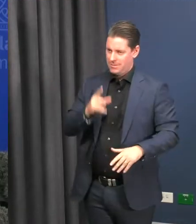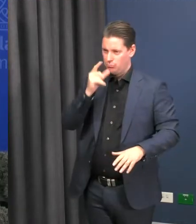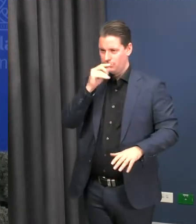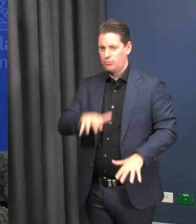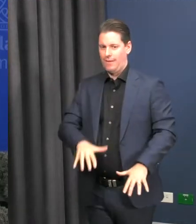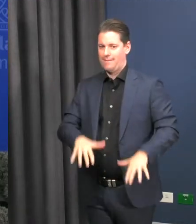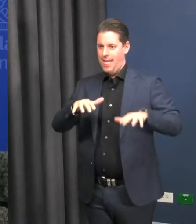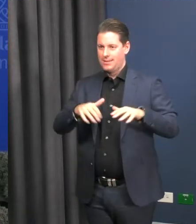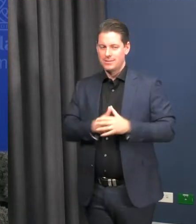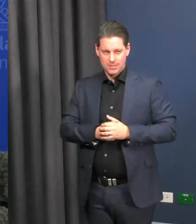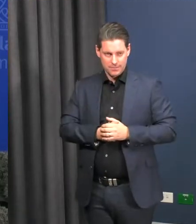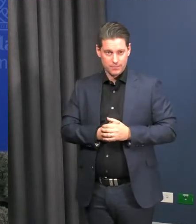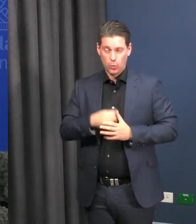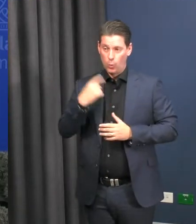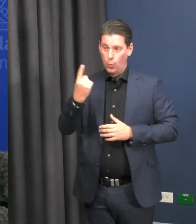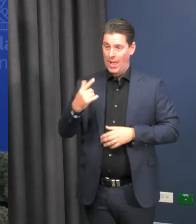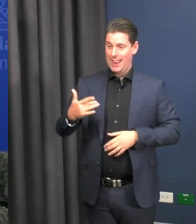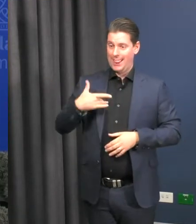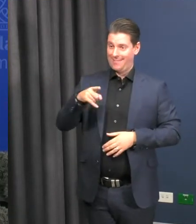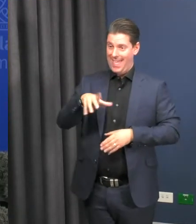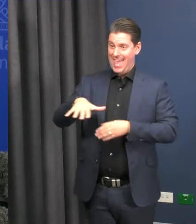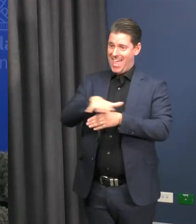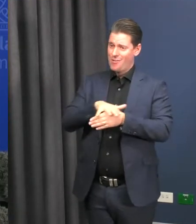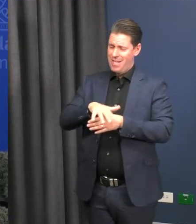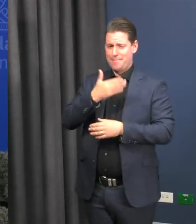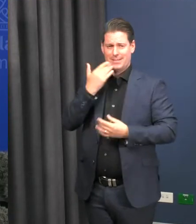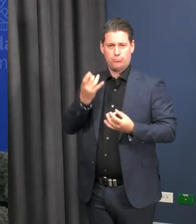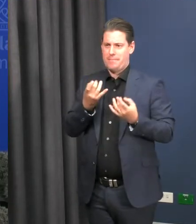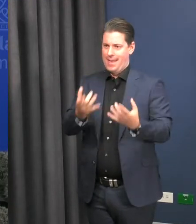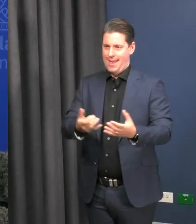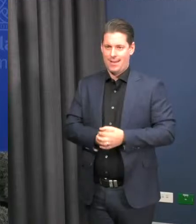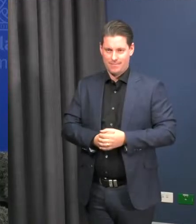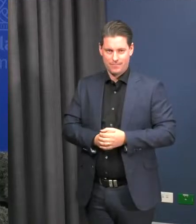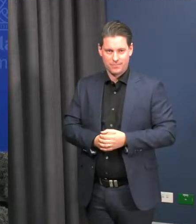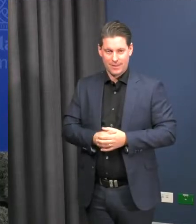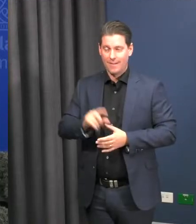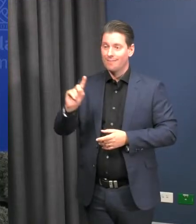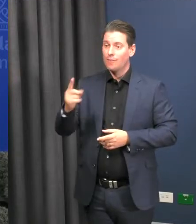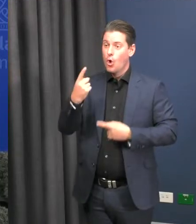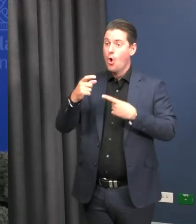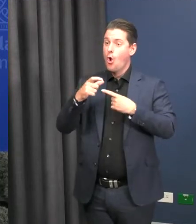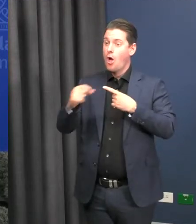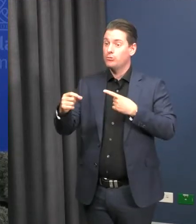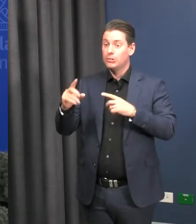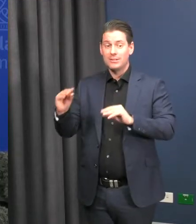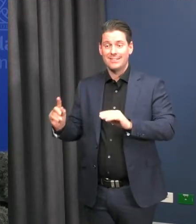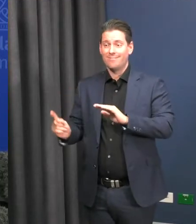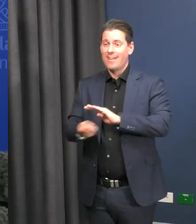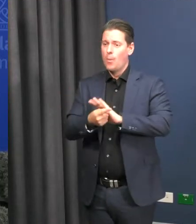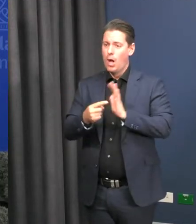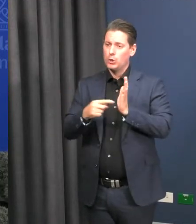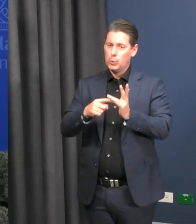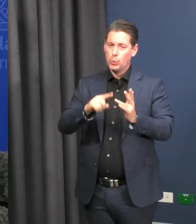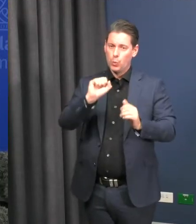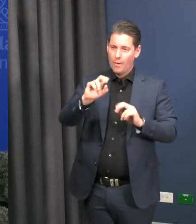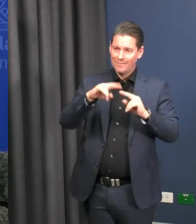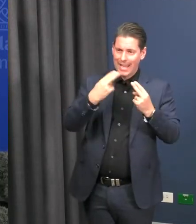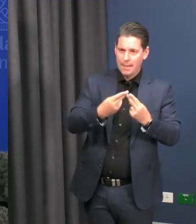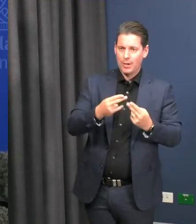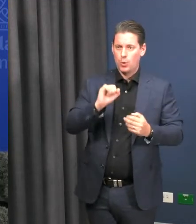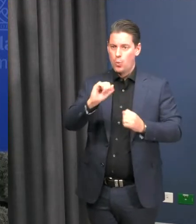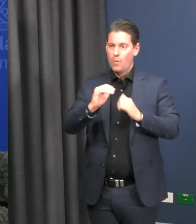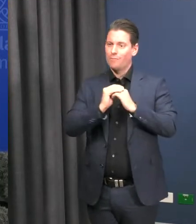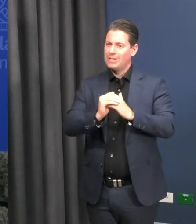people to make a plan in those areas. As the Premier said, the first option will be to stay with family and friends. You will be safe and